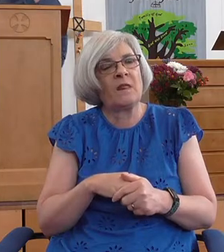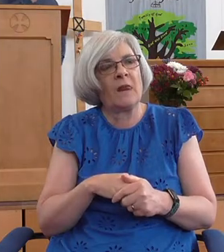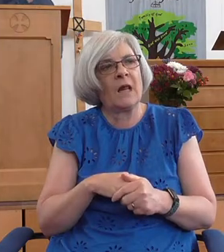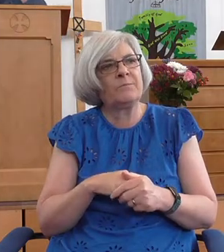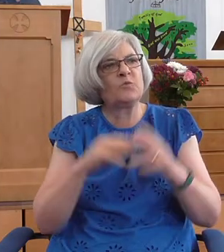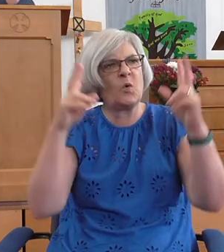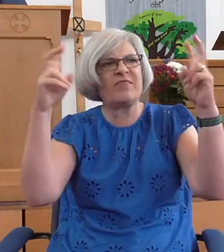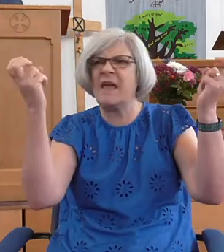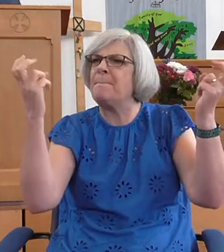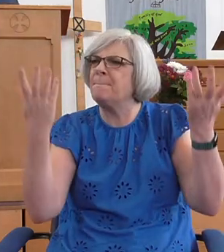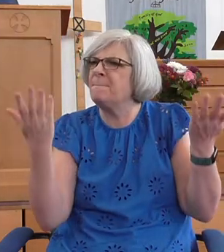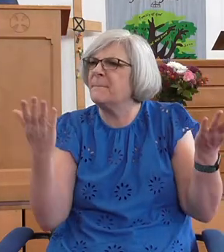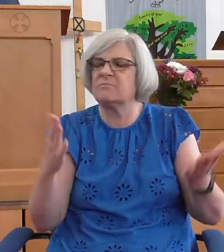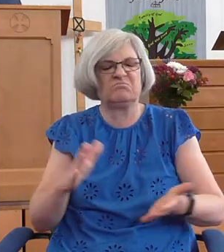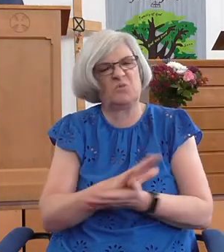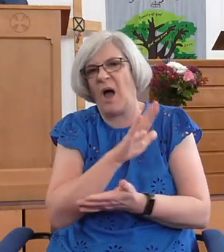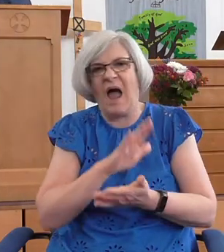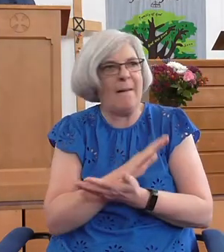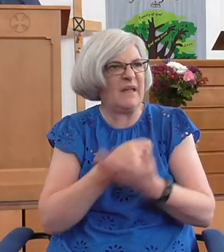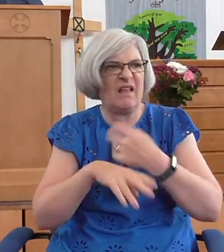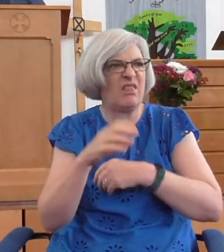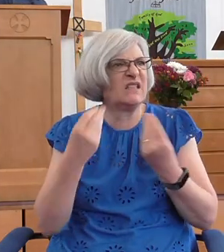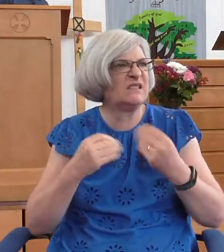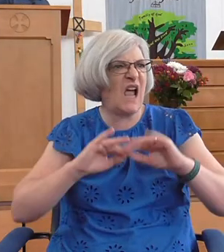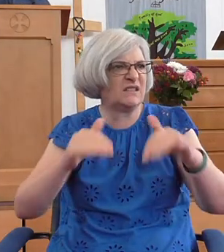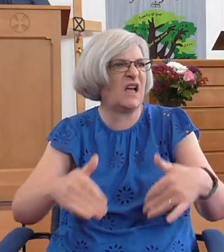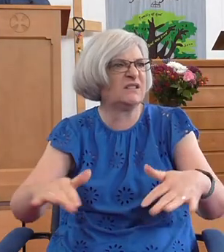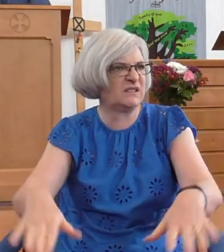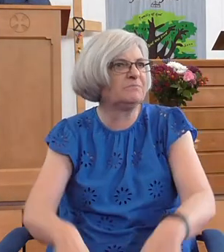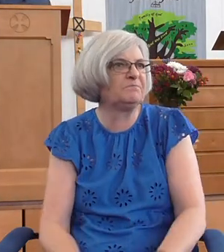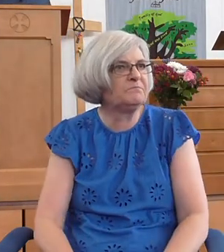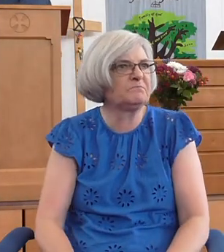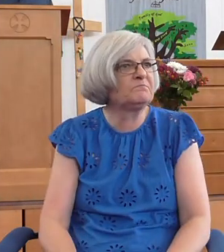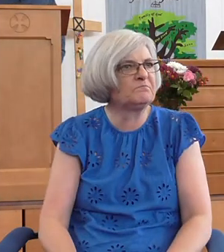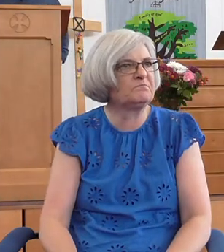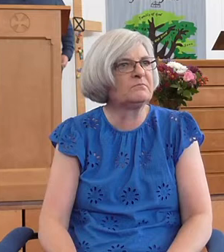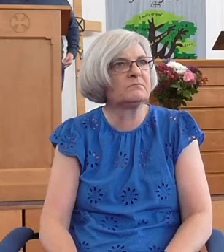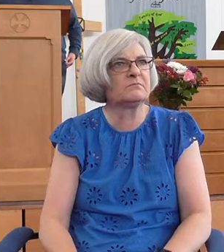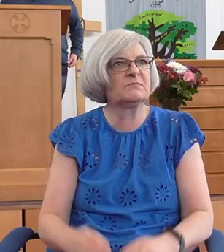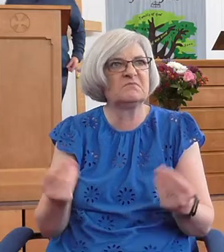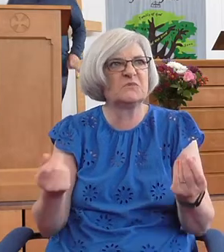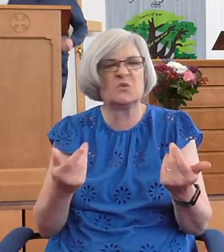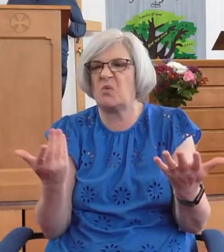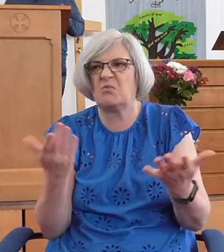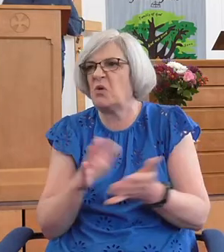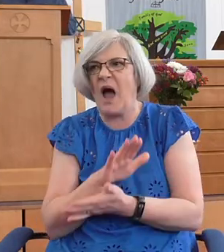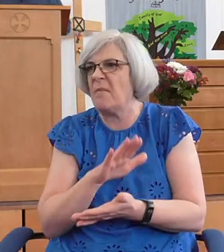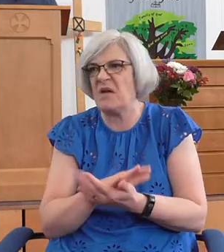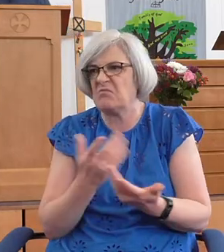Our theme, of course, is this morning, discontent in the desert and